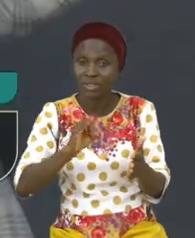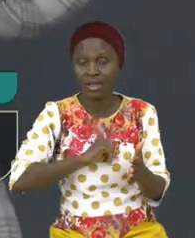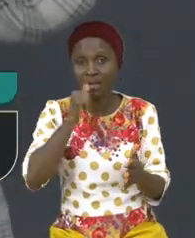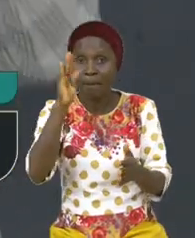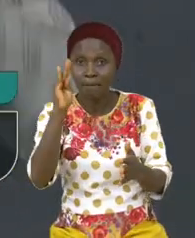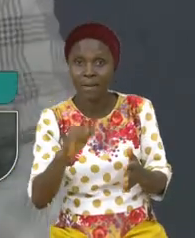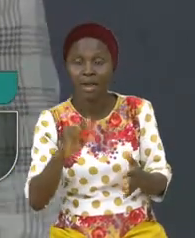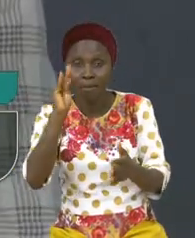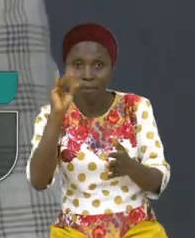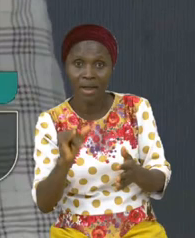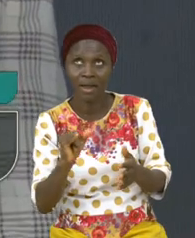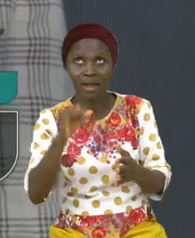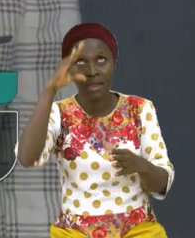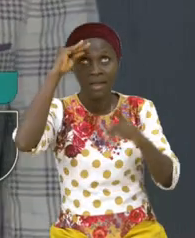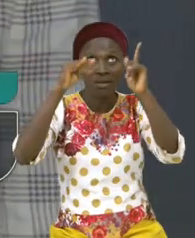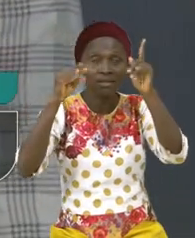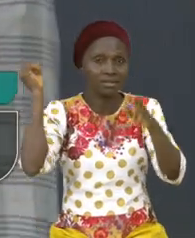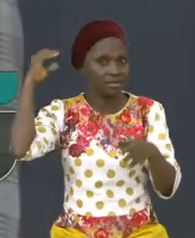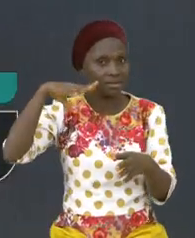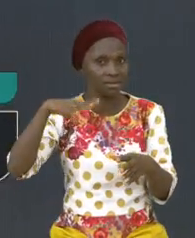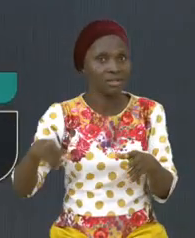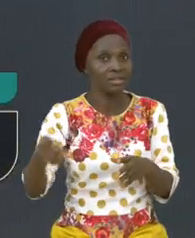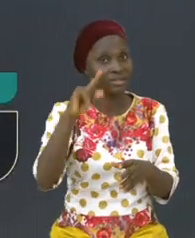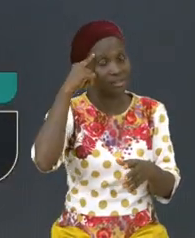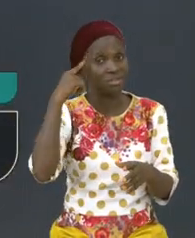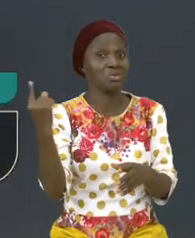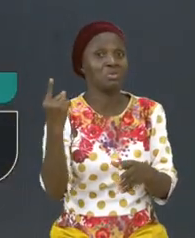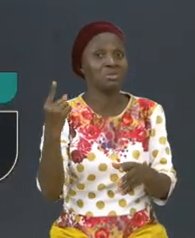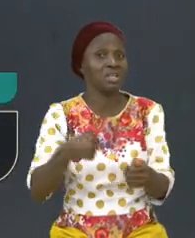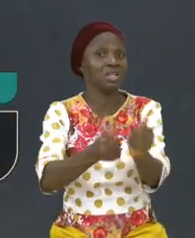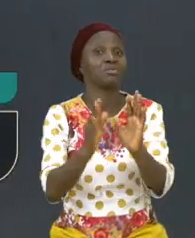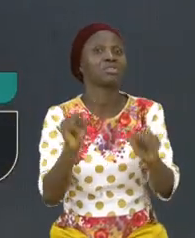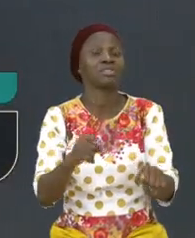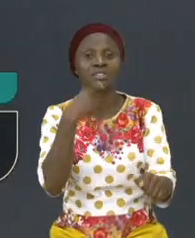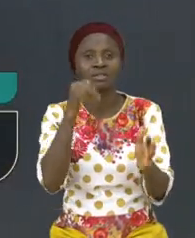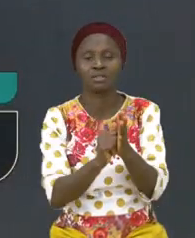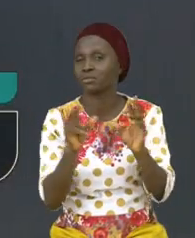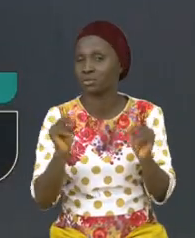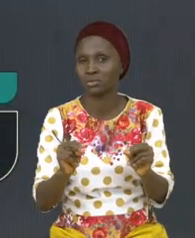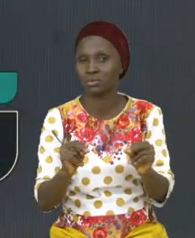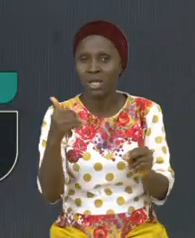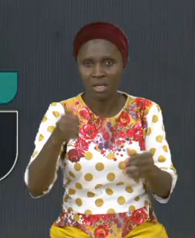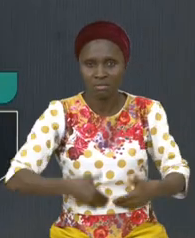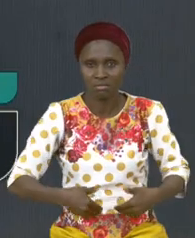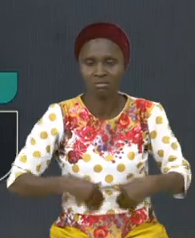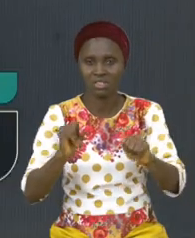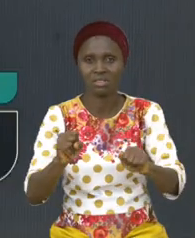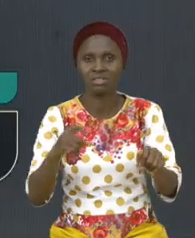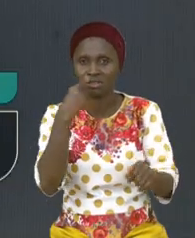They think only an apostle could say that. A student can say